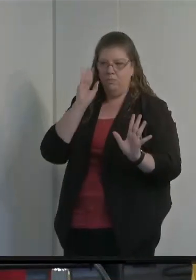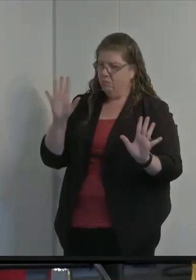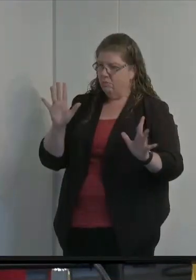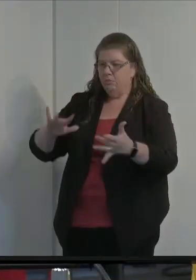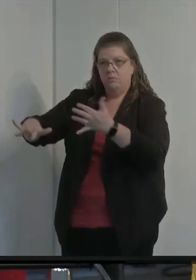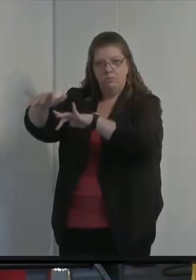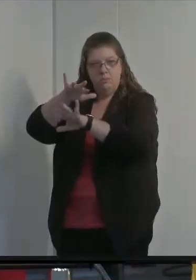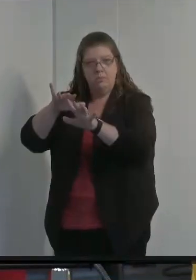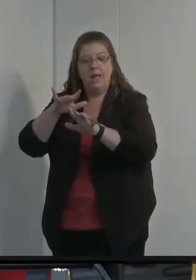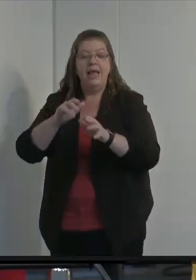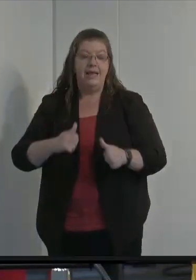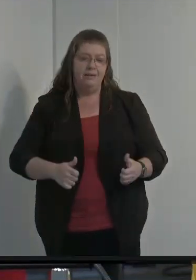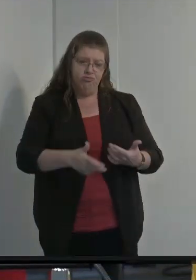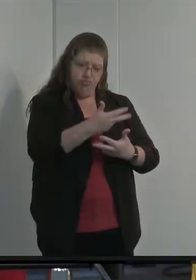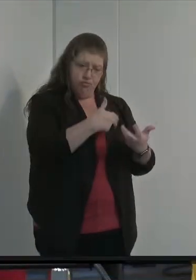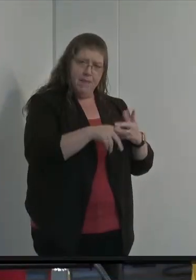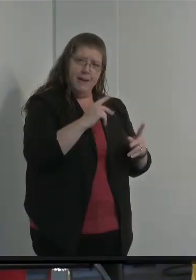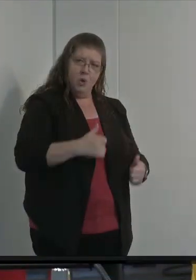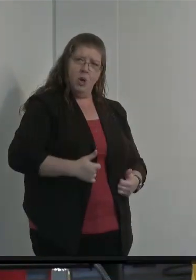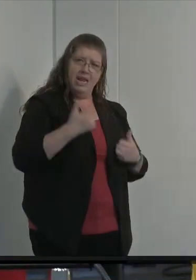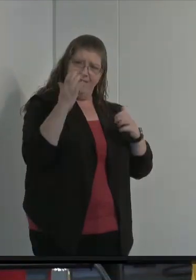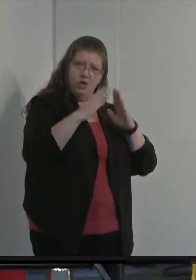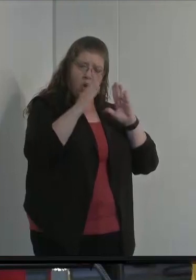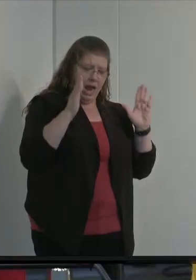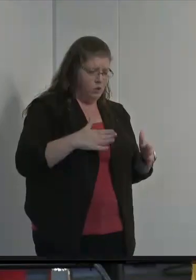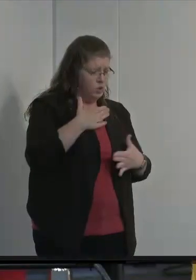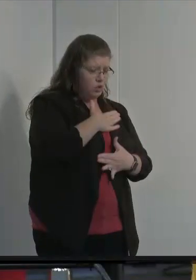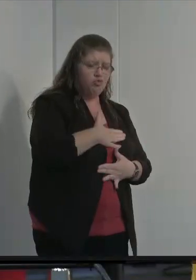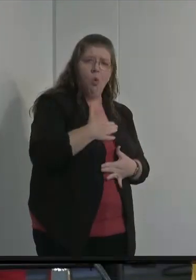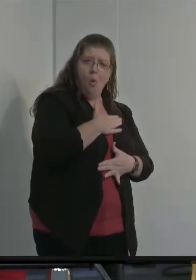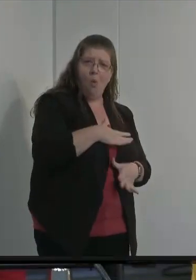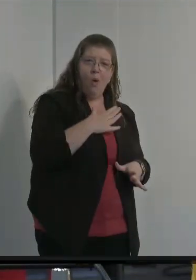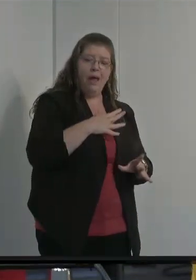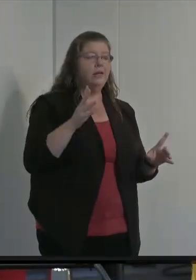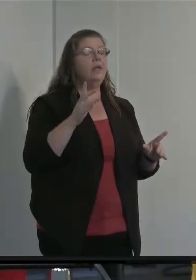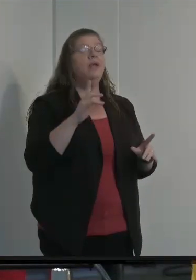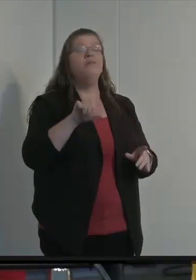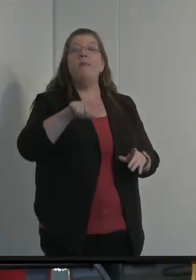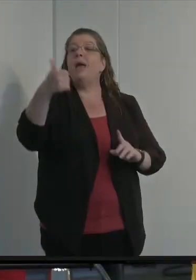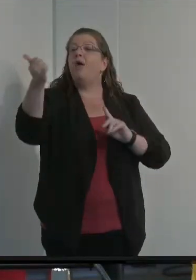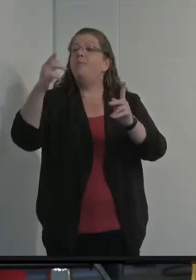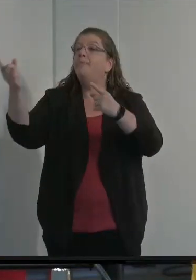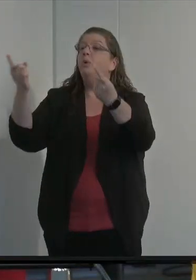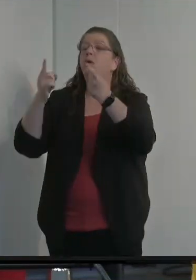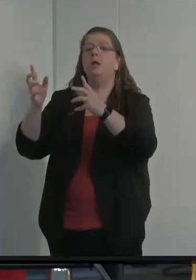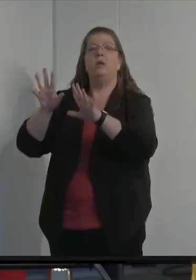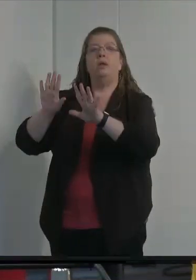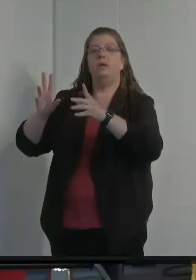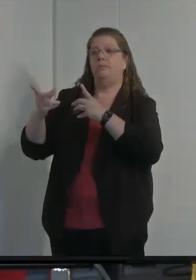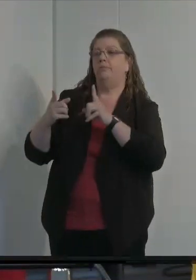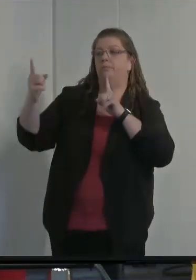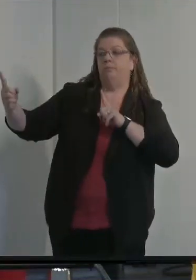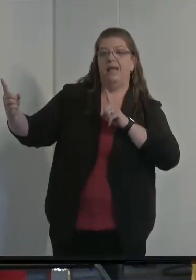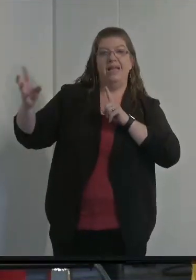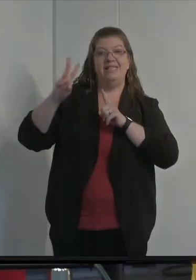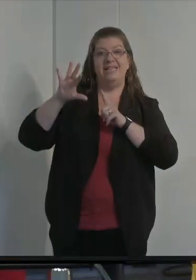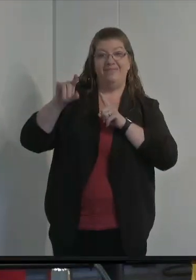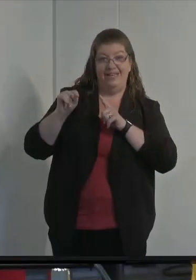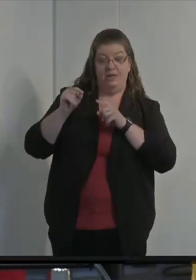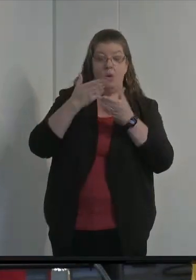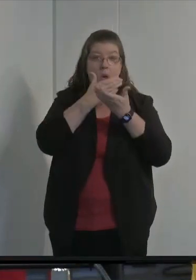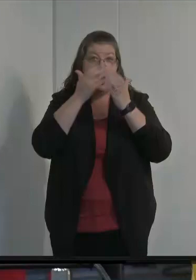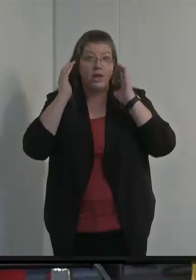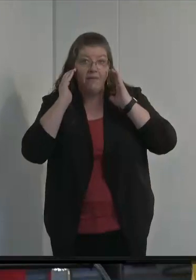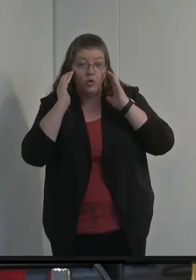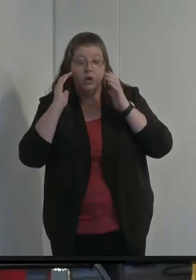Enjoy time with those who live in your household. Stay 6 feet apart from others when outside your home. Wear a face covering